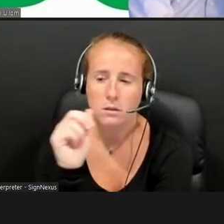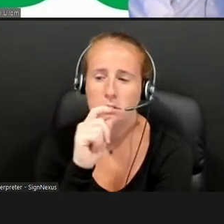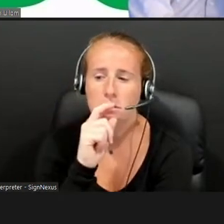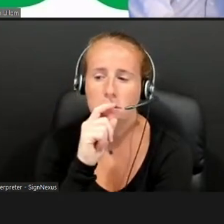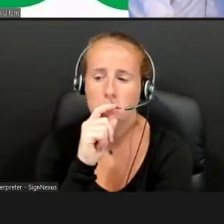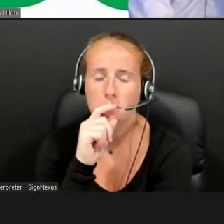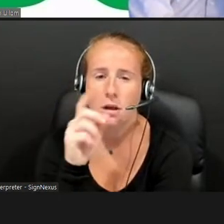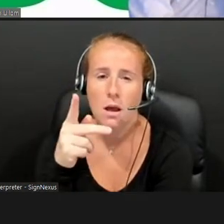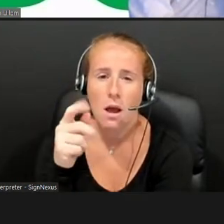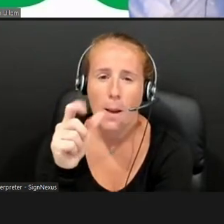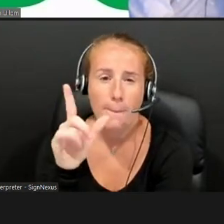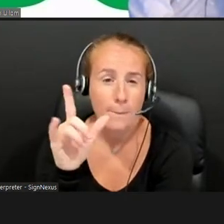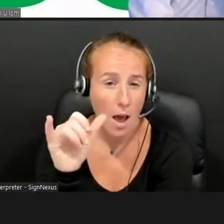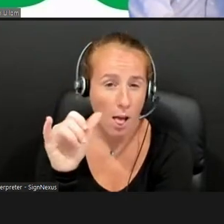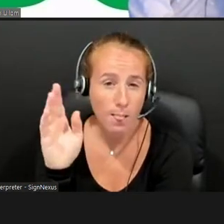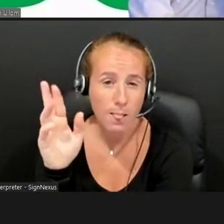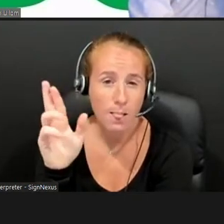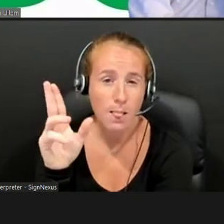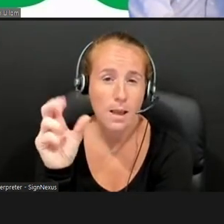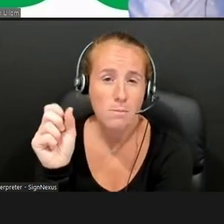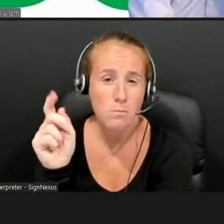Polly Brewster